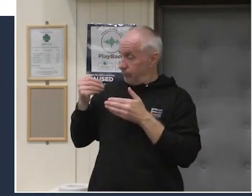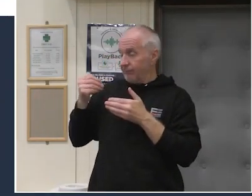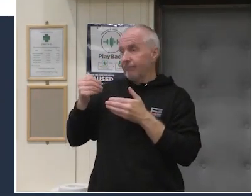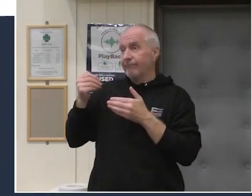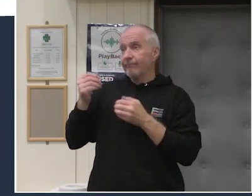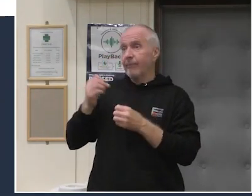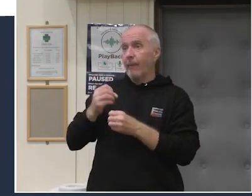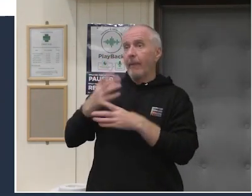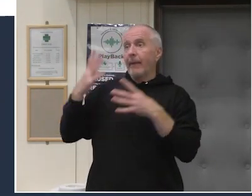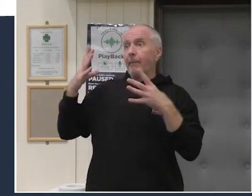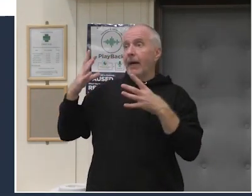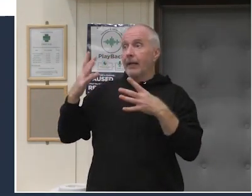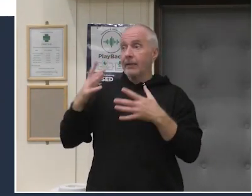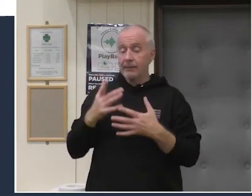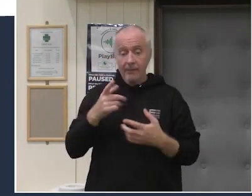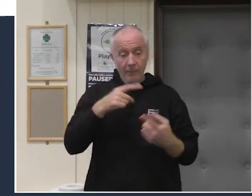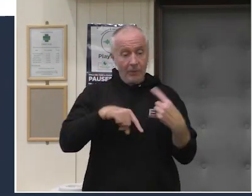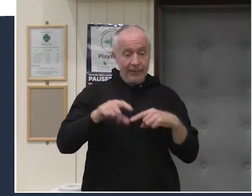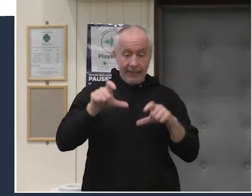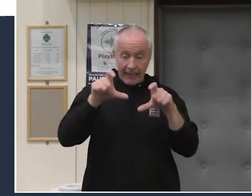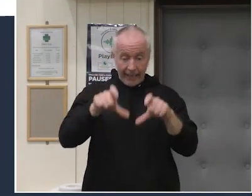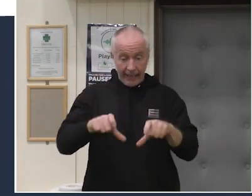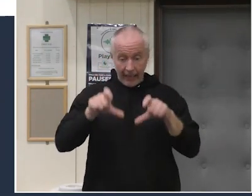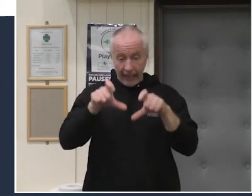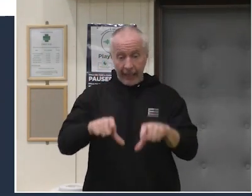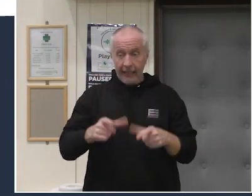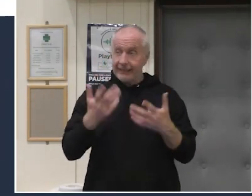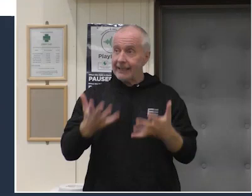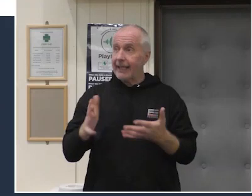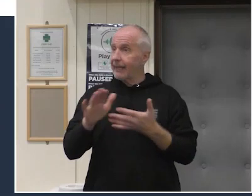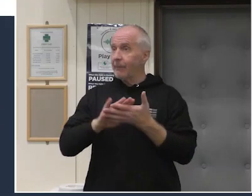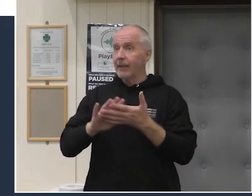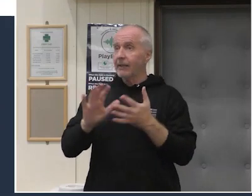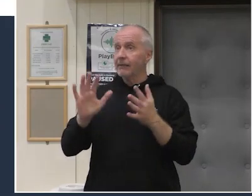they're still here today, which means they've not decayed and gone away.